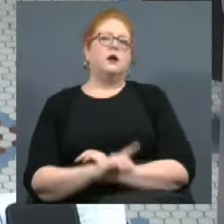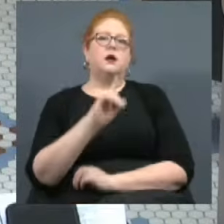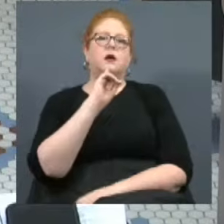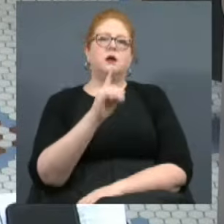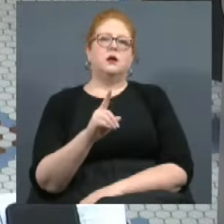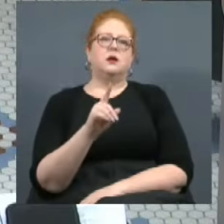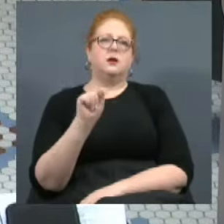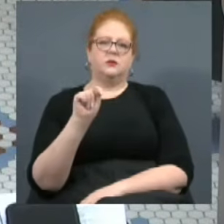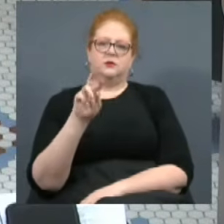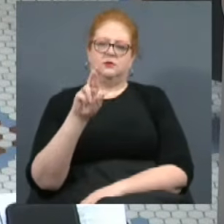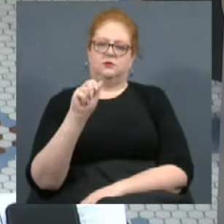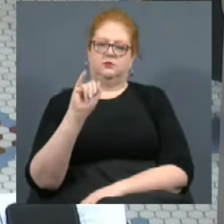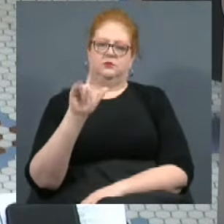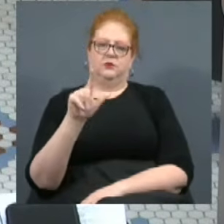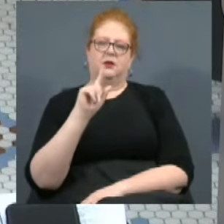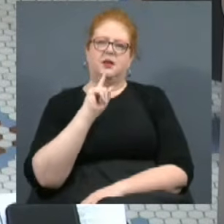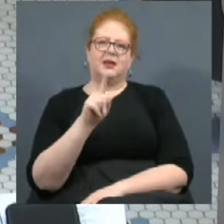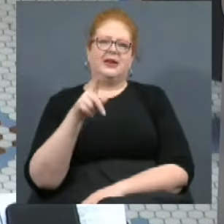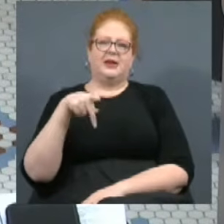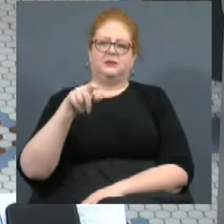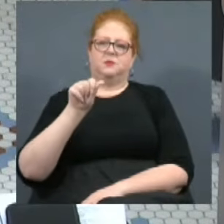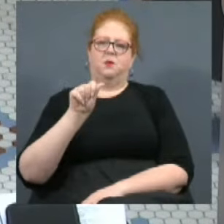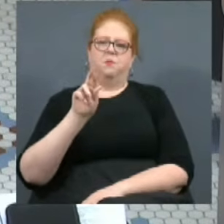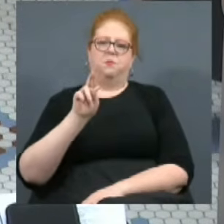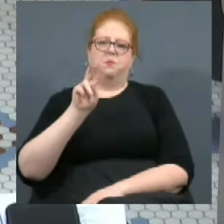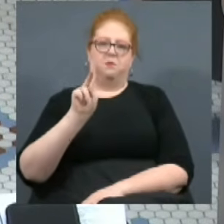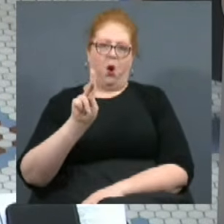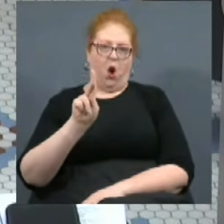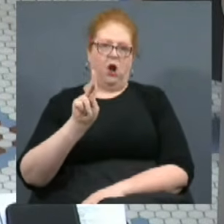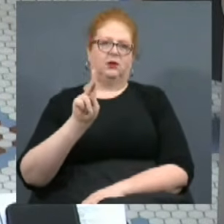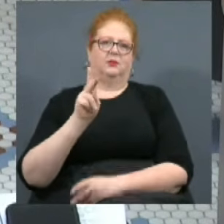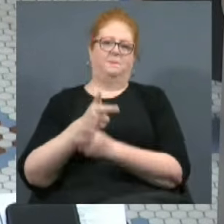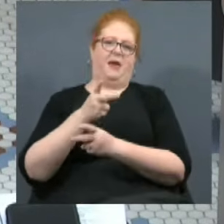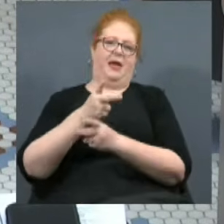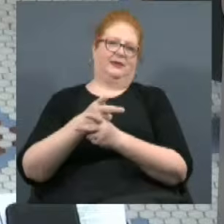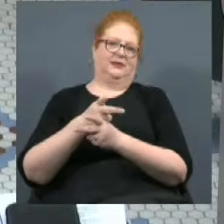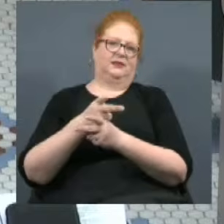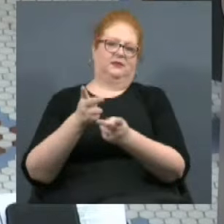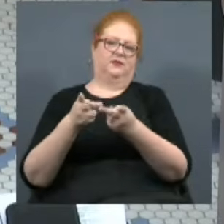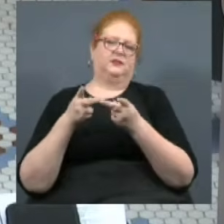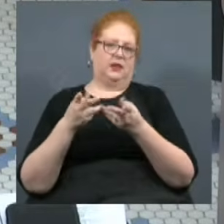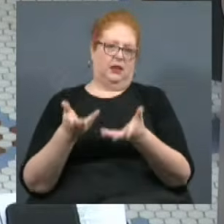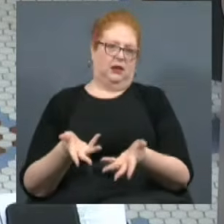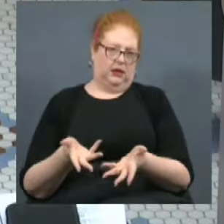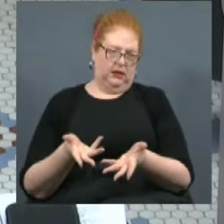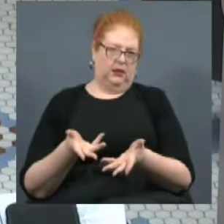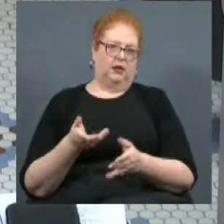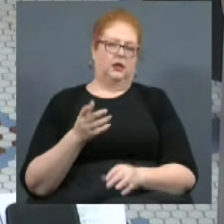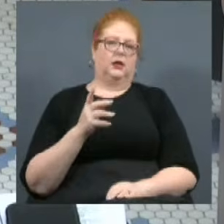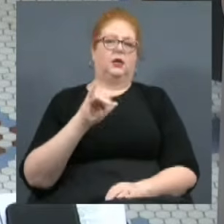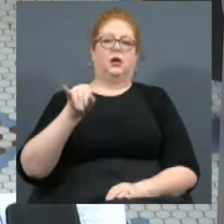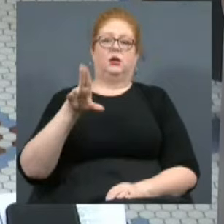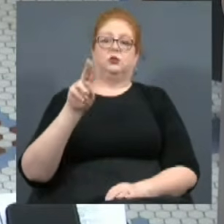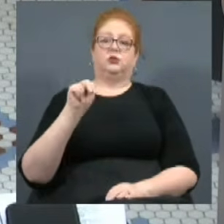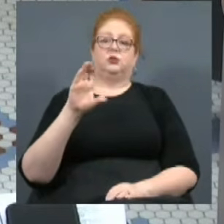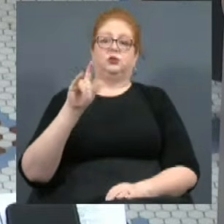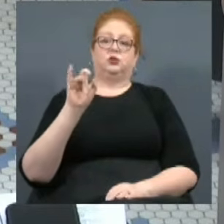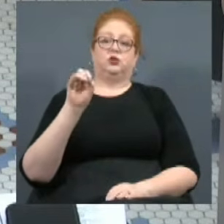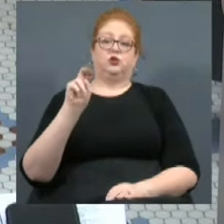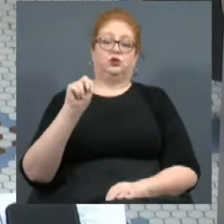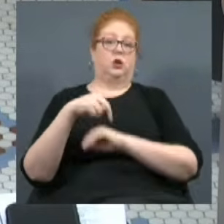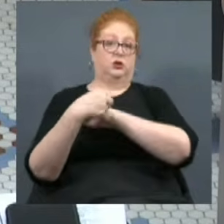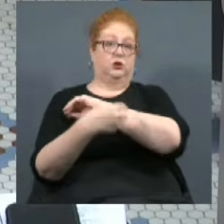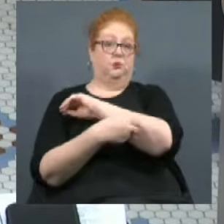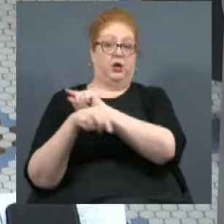trail, it's technically a park maintenance facility. For Junction Bridge, for example, that's